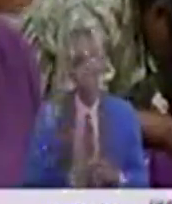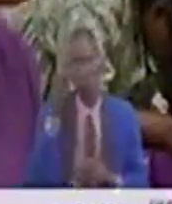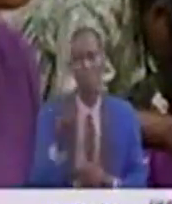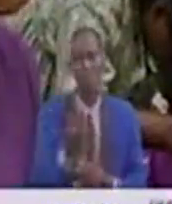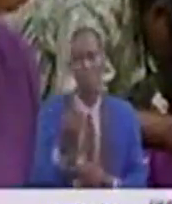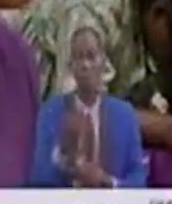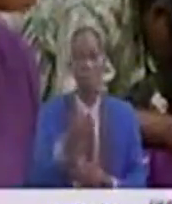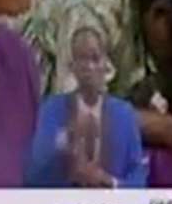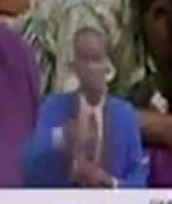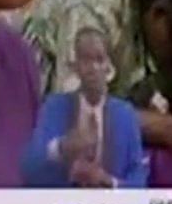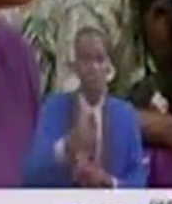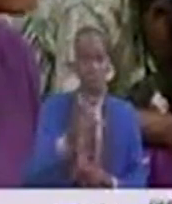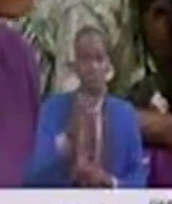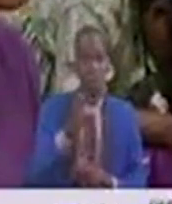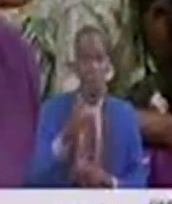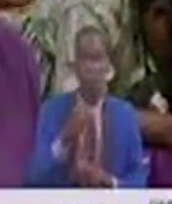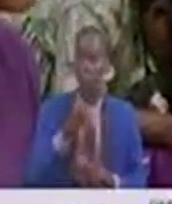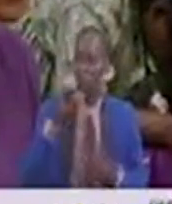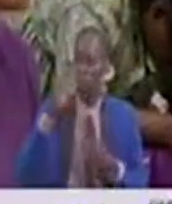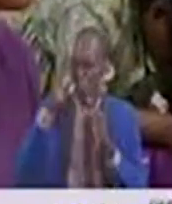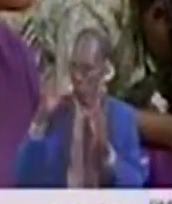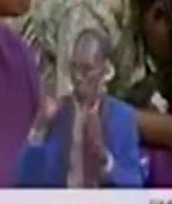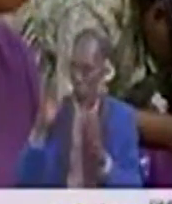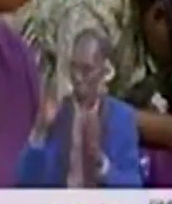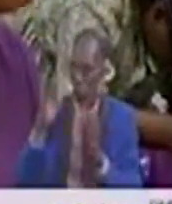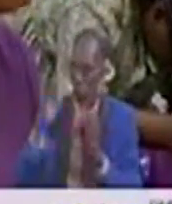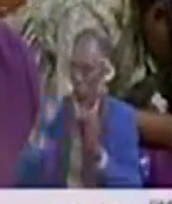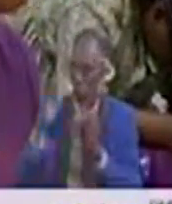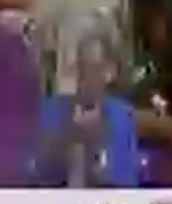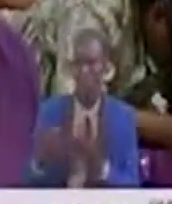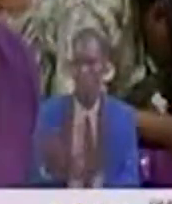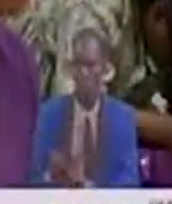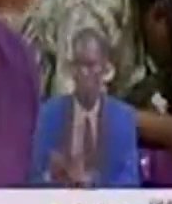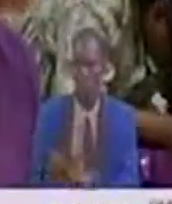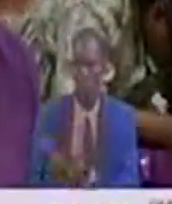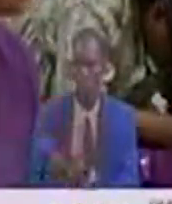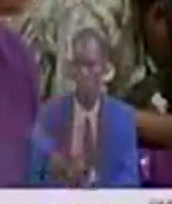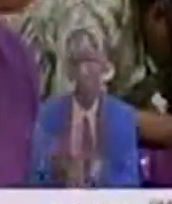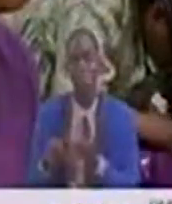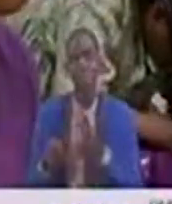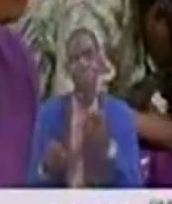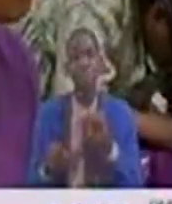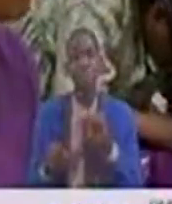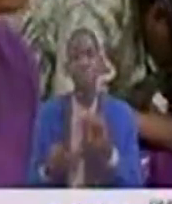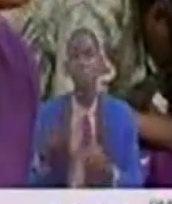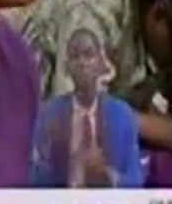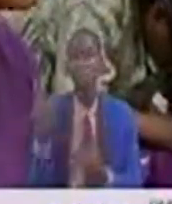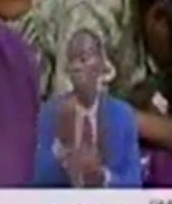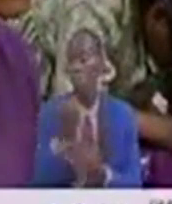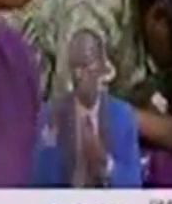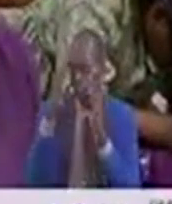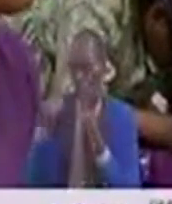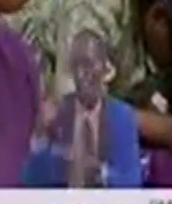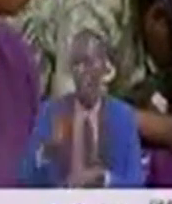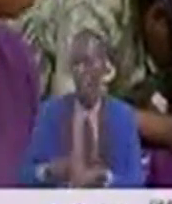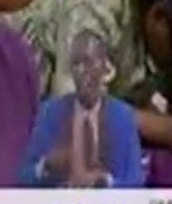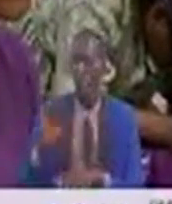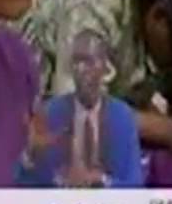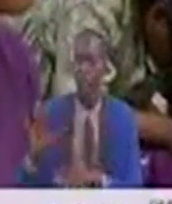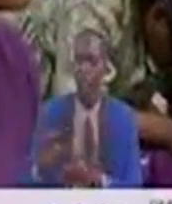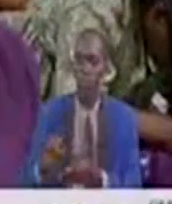Jacob not watching over him, just watching for the birthright. And he